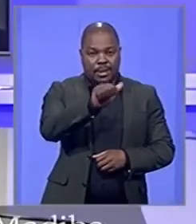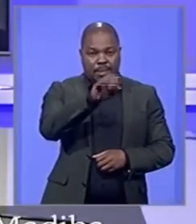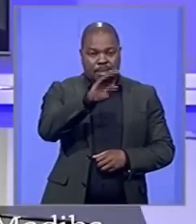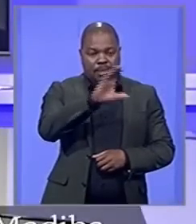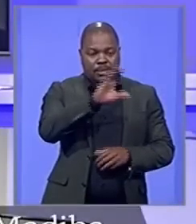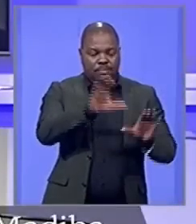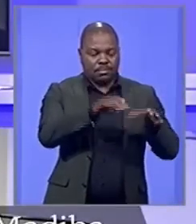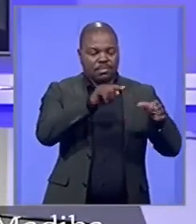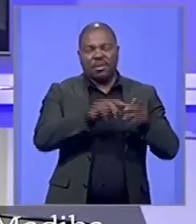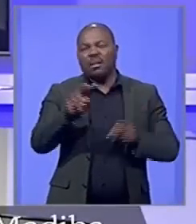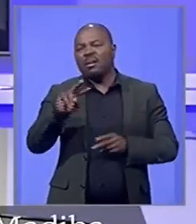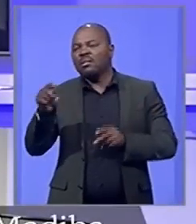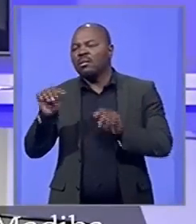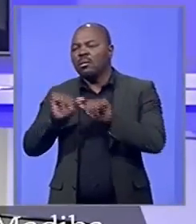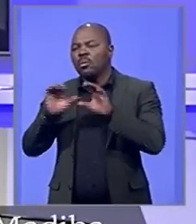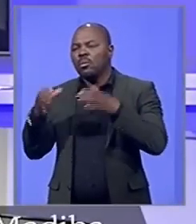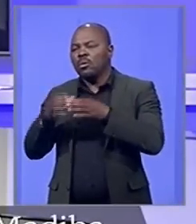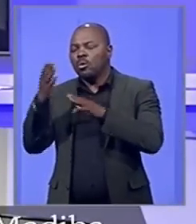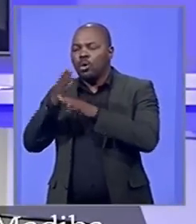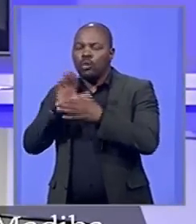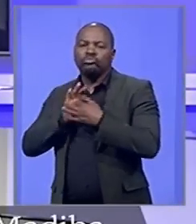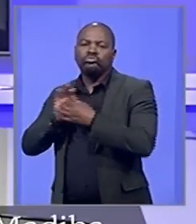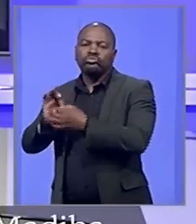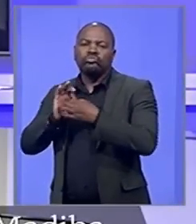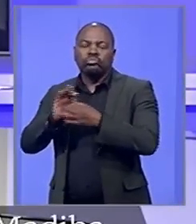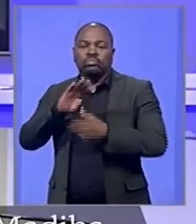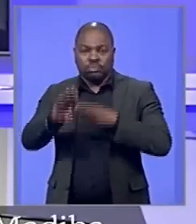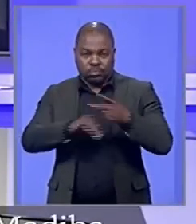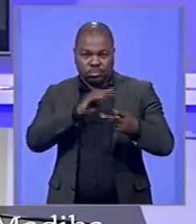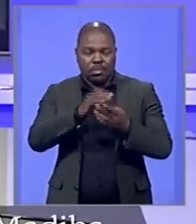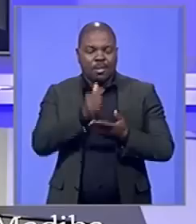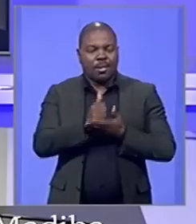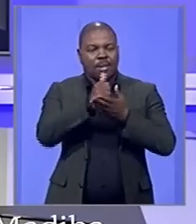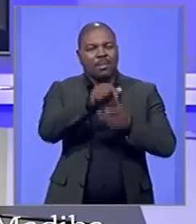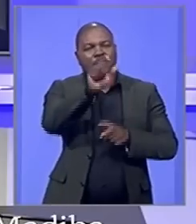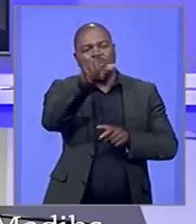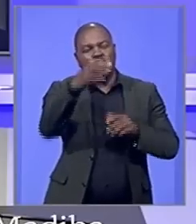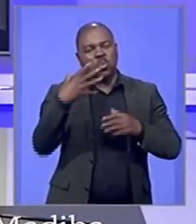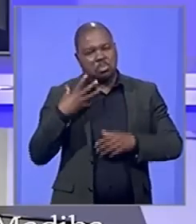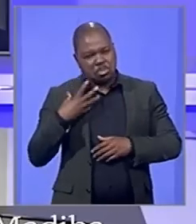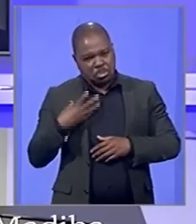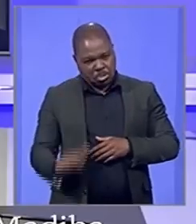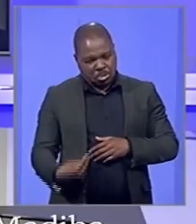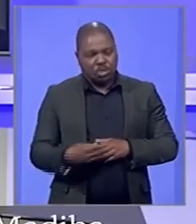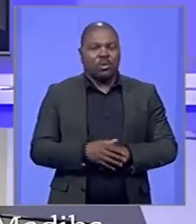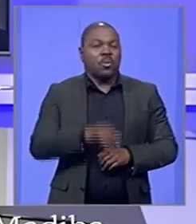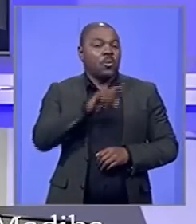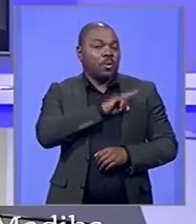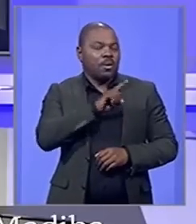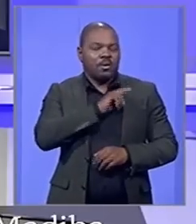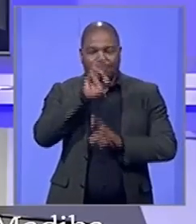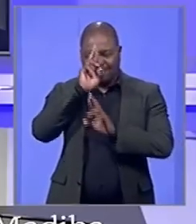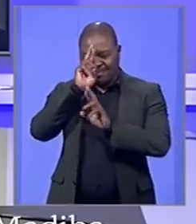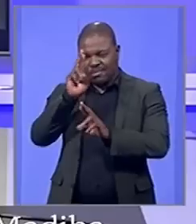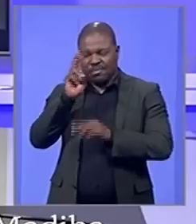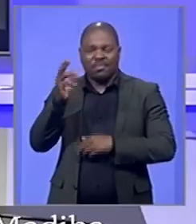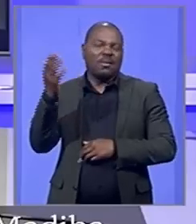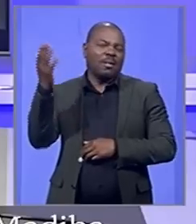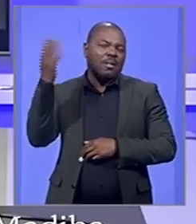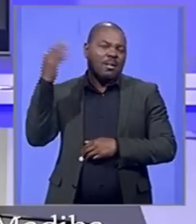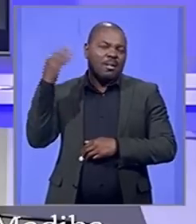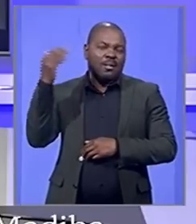SABC ka tshwaraganelo le banna le seabe ba bangwe ba tsentse seatla go thusa ba ba dikobo di magetleng e le go tlotla mogaka